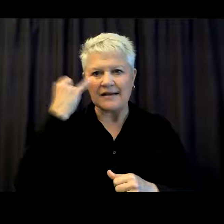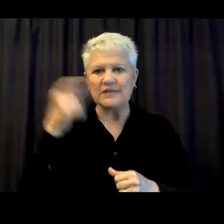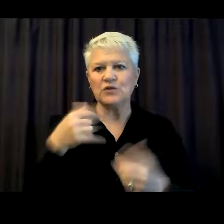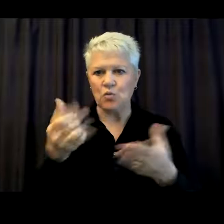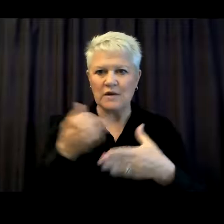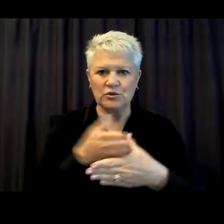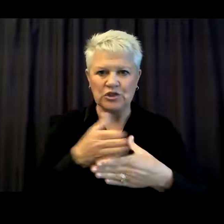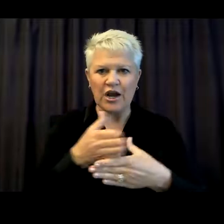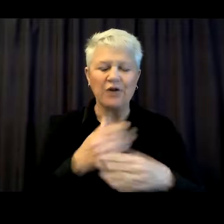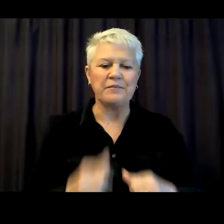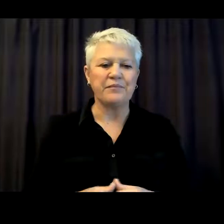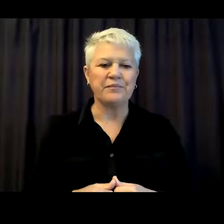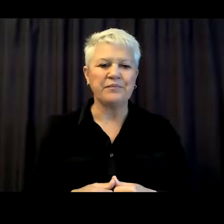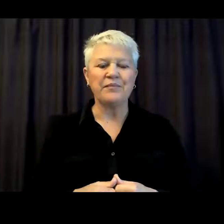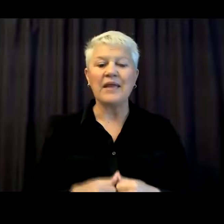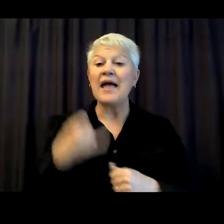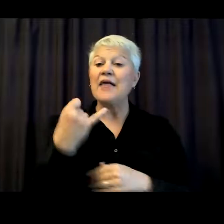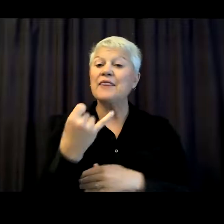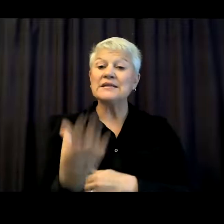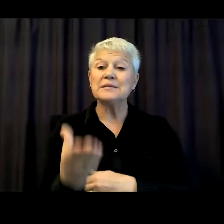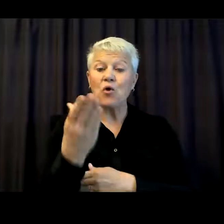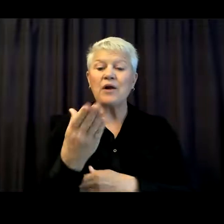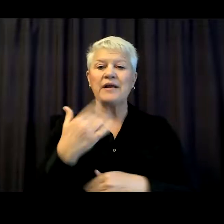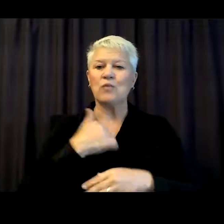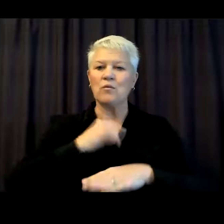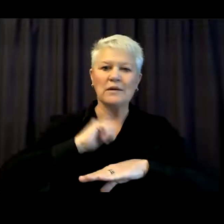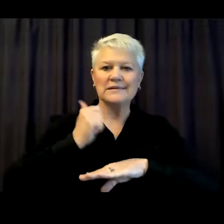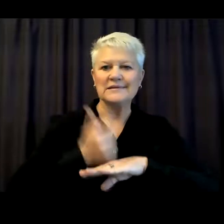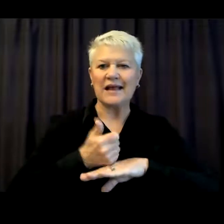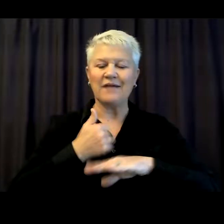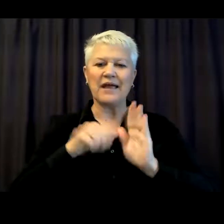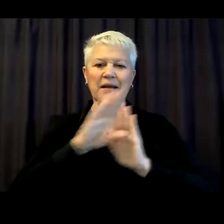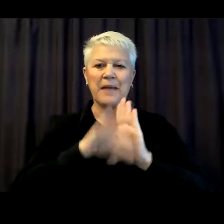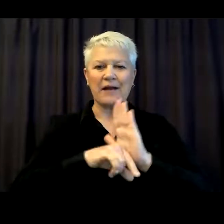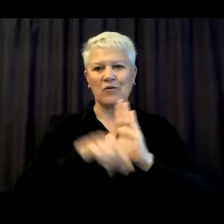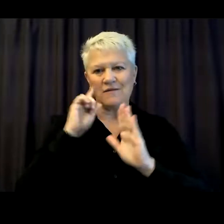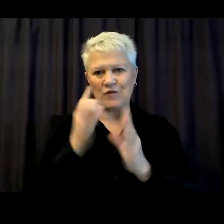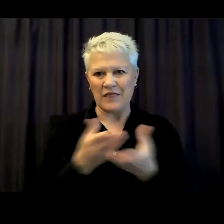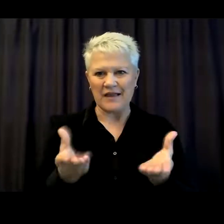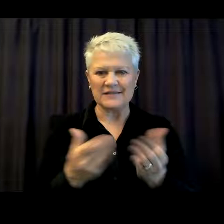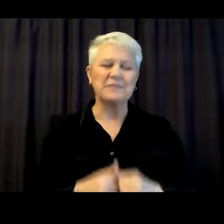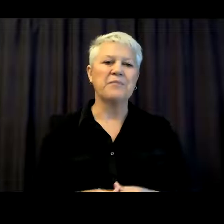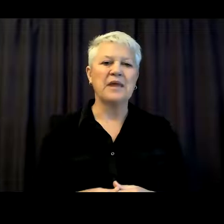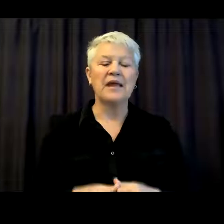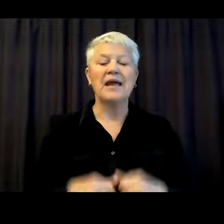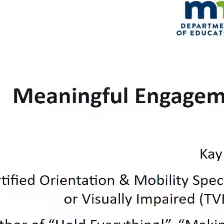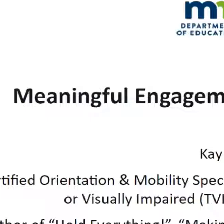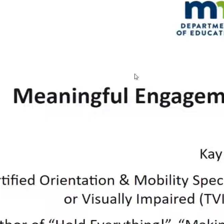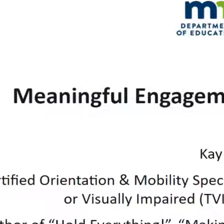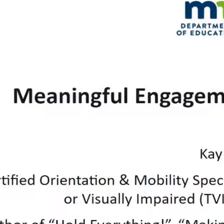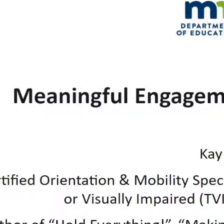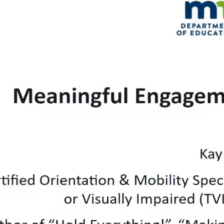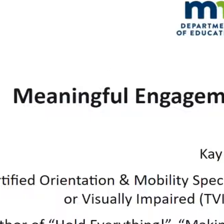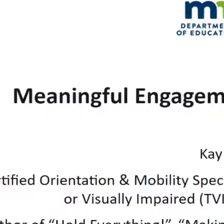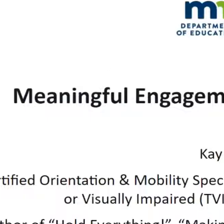share. This morning, we're going to set up kind of the background of things. Basically, the